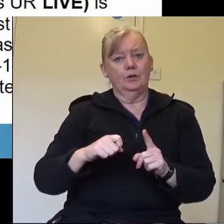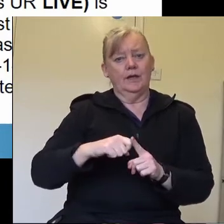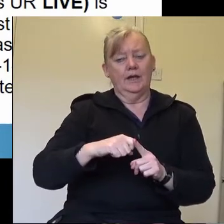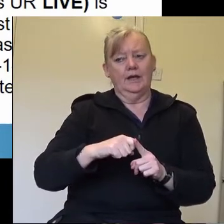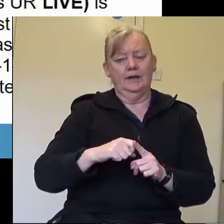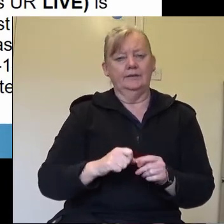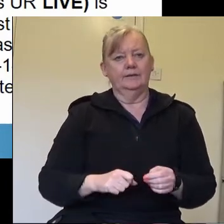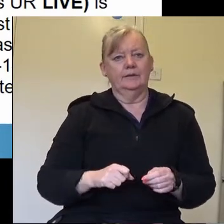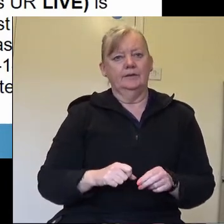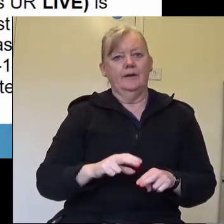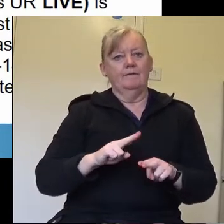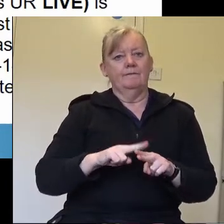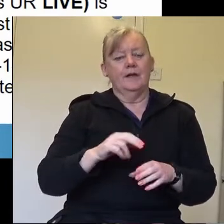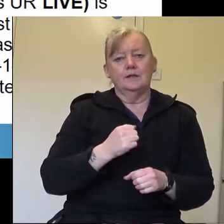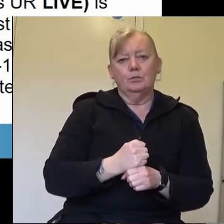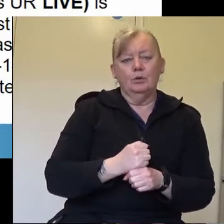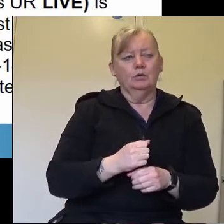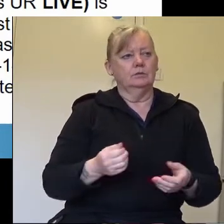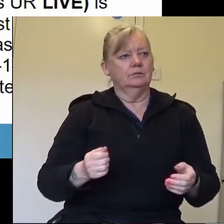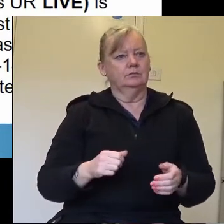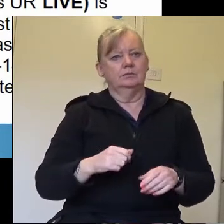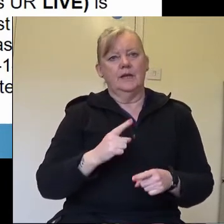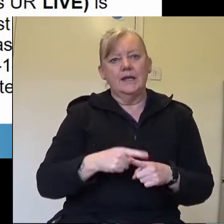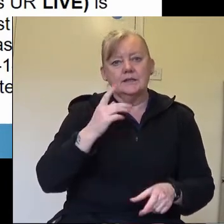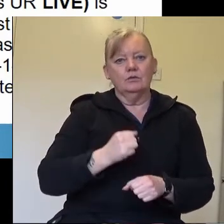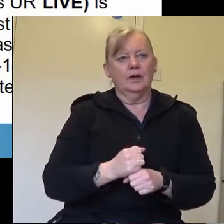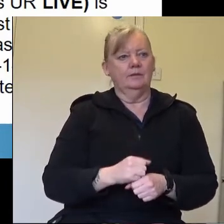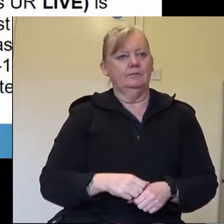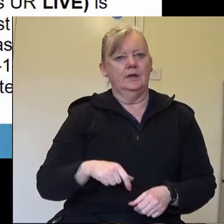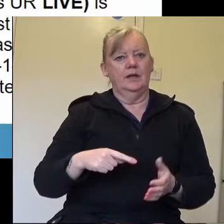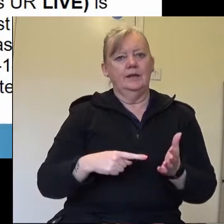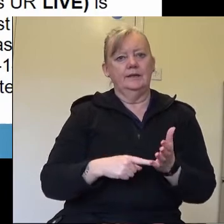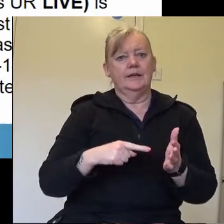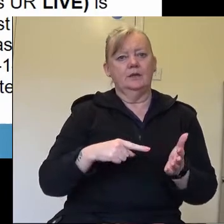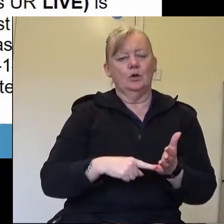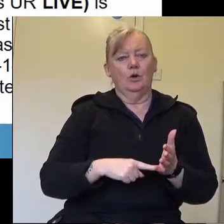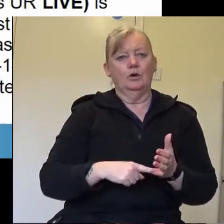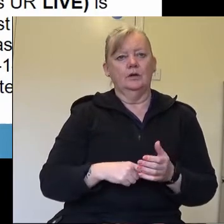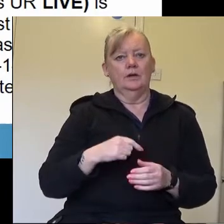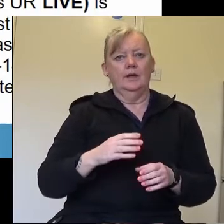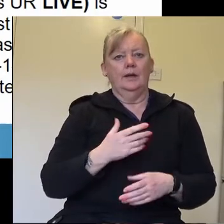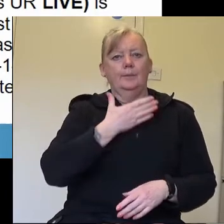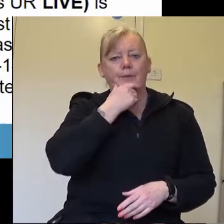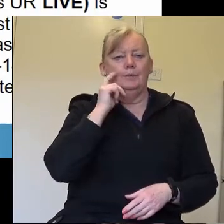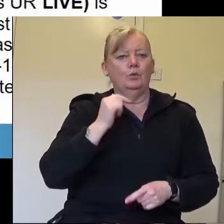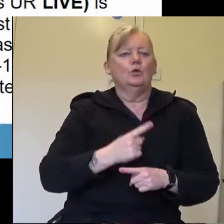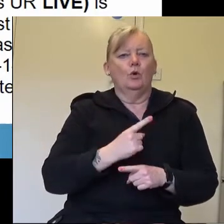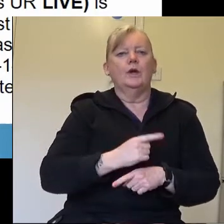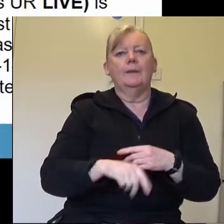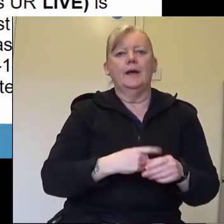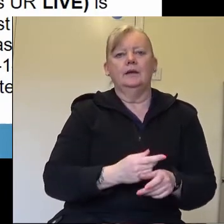the kids in the UK during lockdown when various people on TikTok and Instagram and Facebook, they